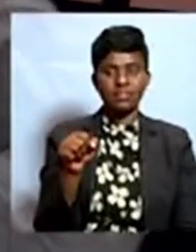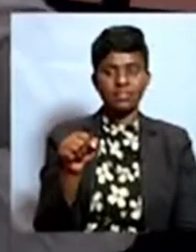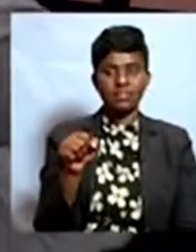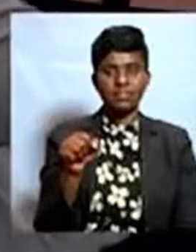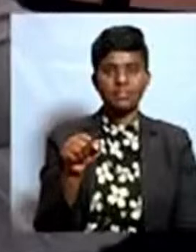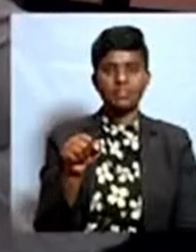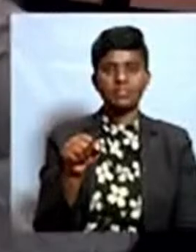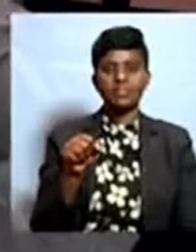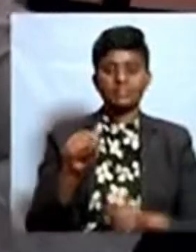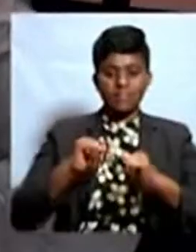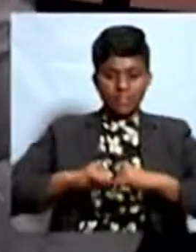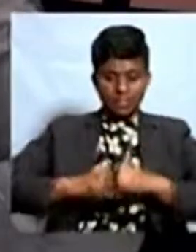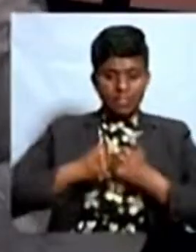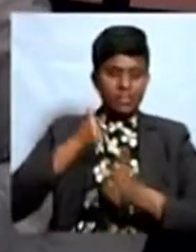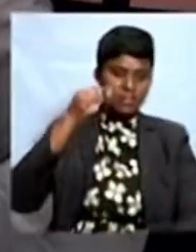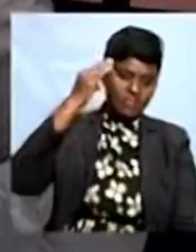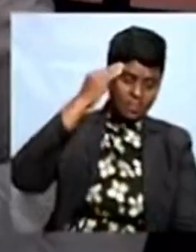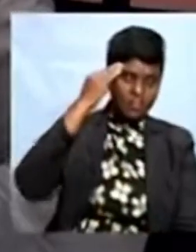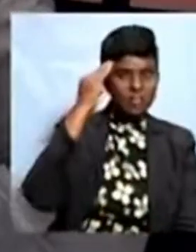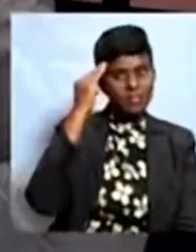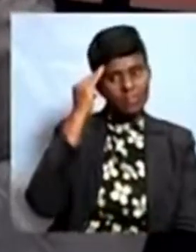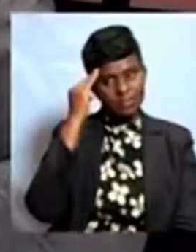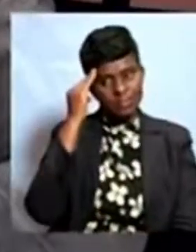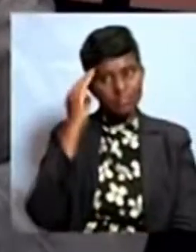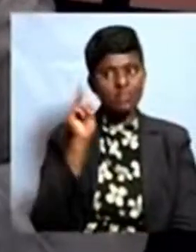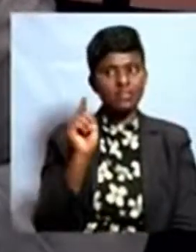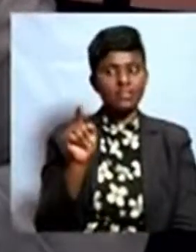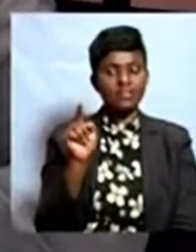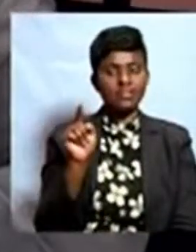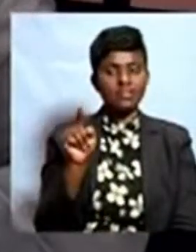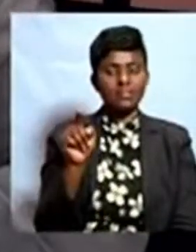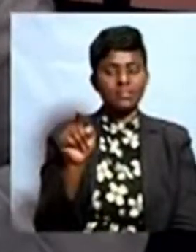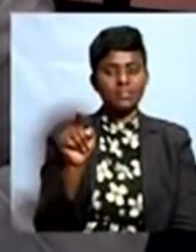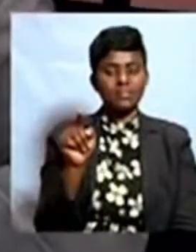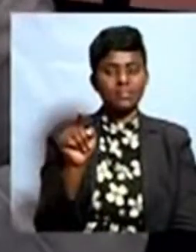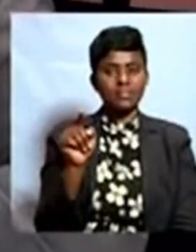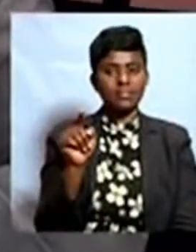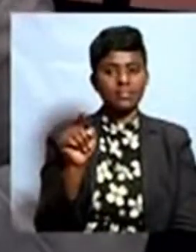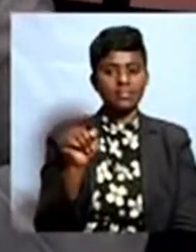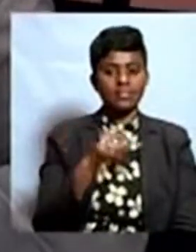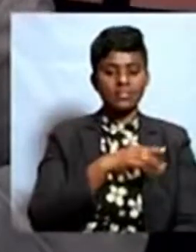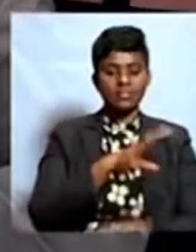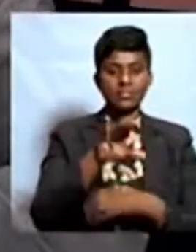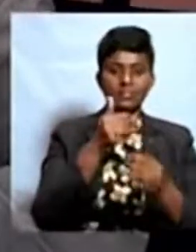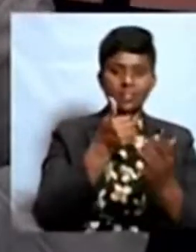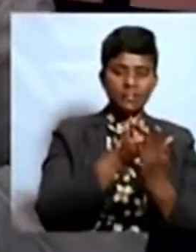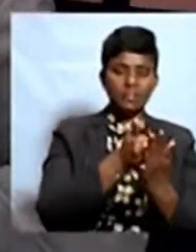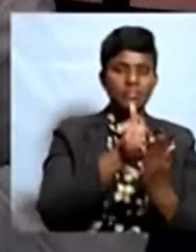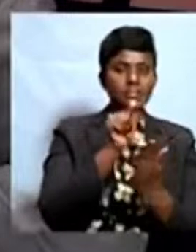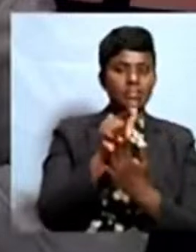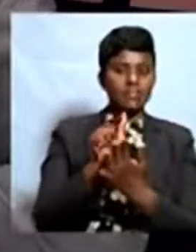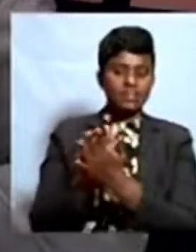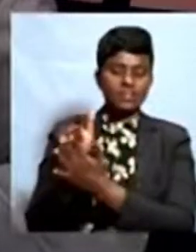can we assume then that the whole legislation